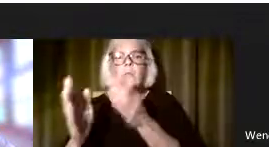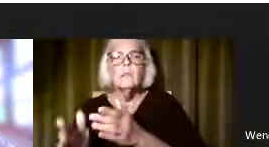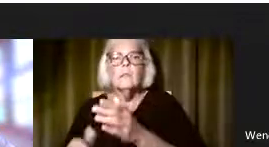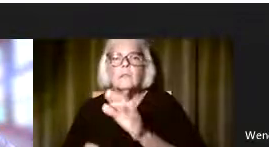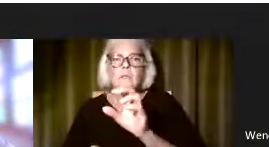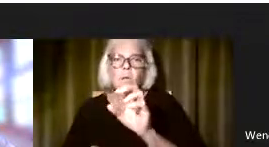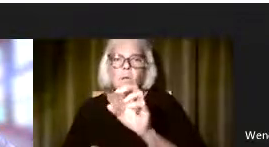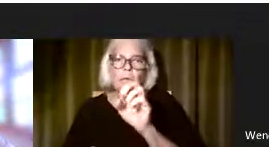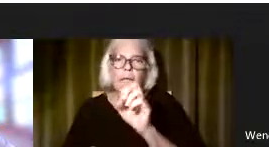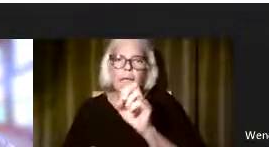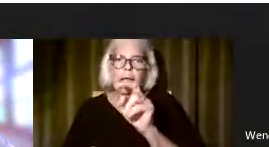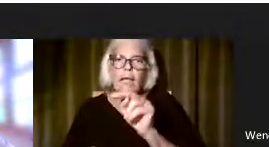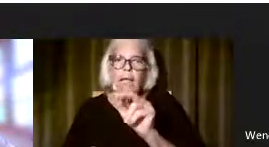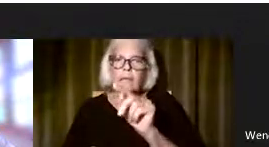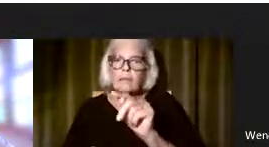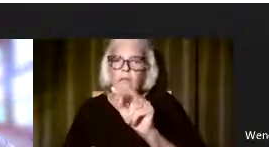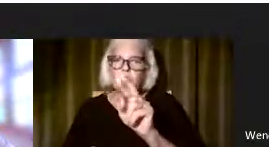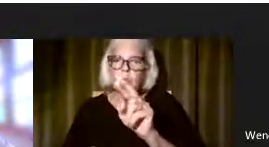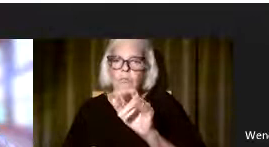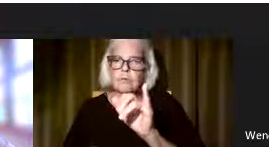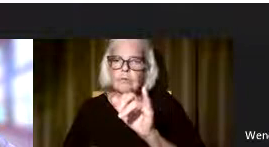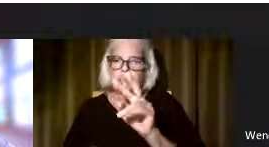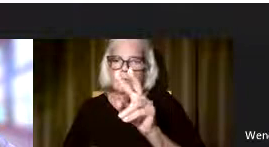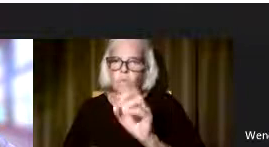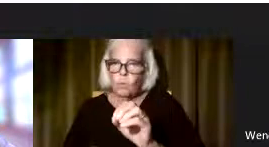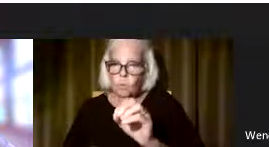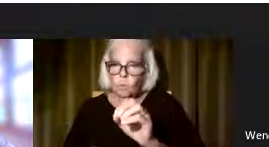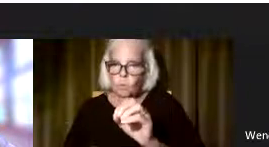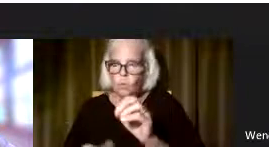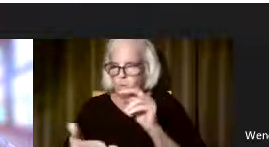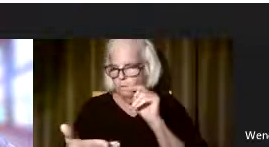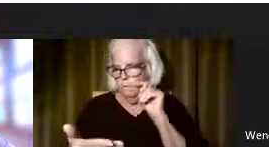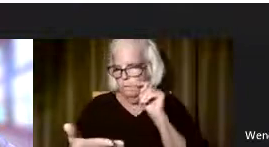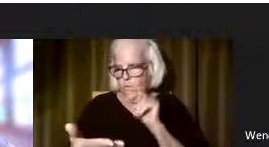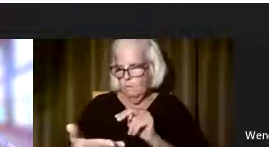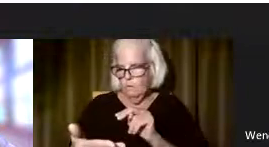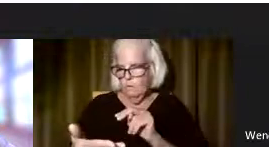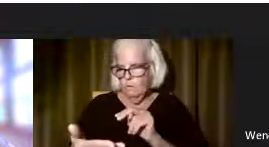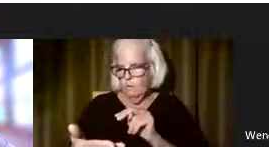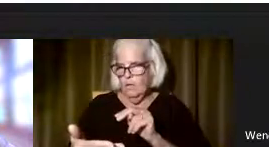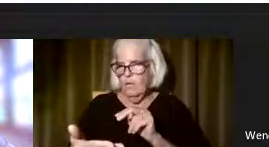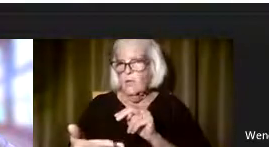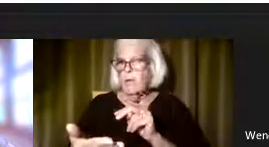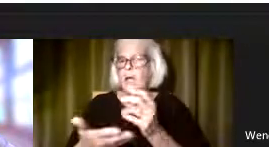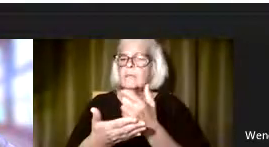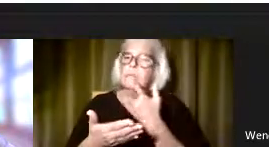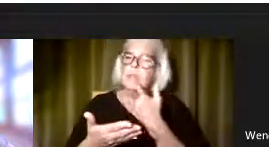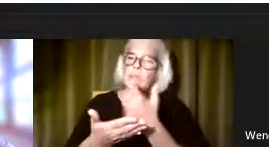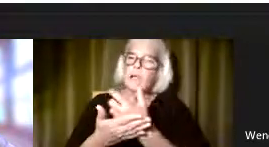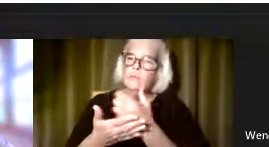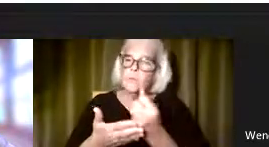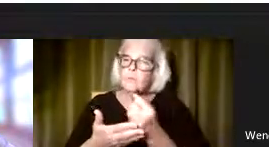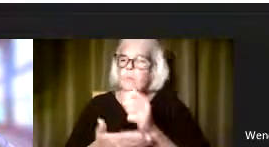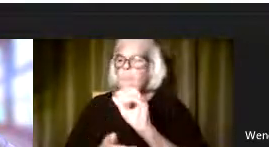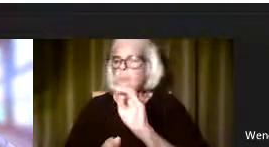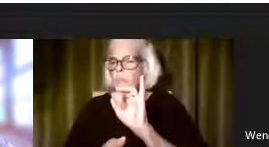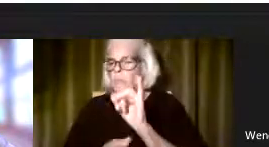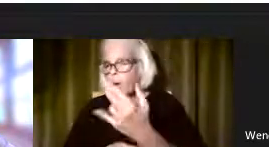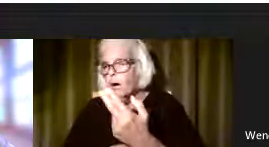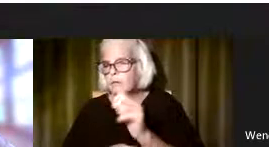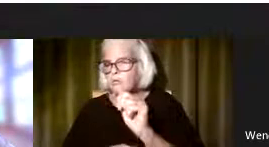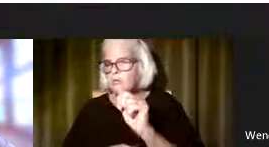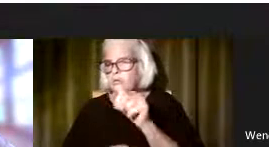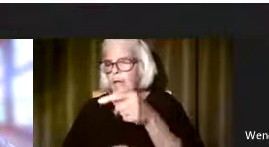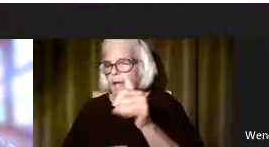antigen test kits, you'll most likely notice that the expiration dates are for March, April, May, or June.